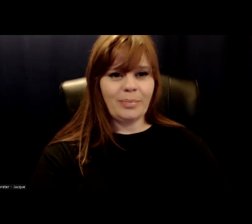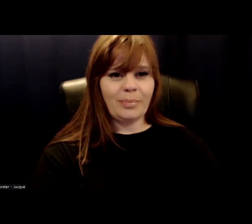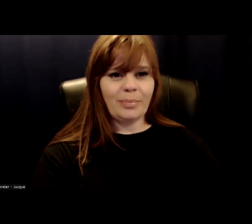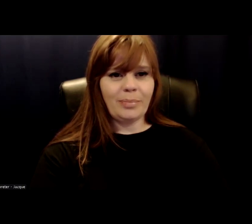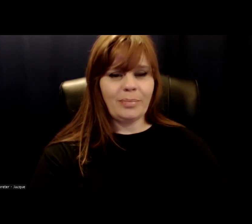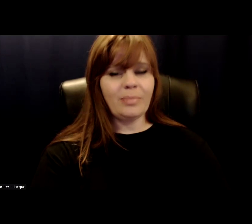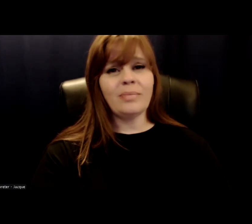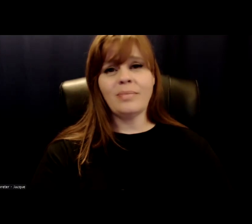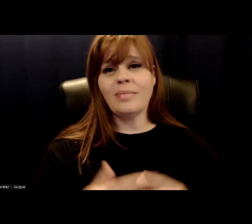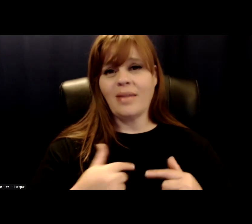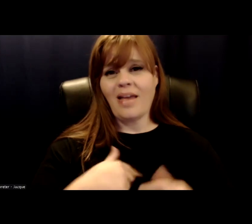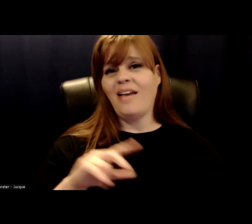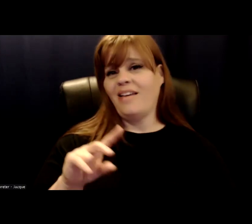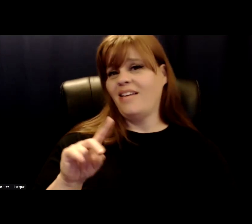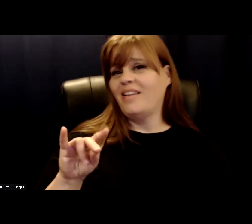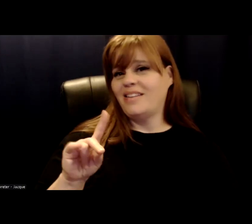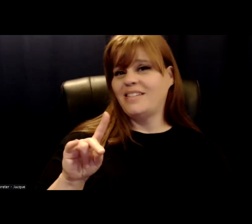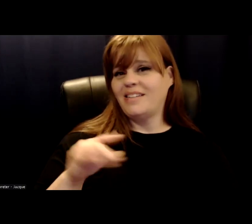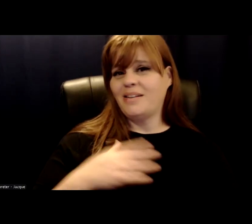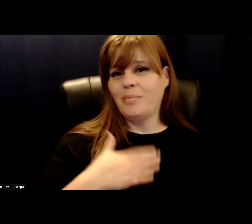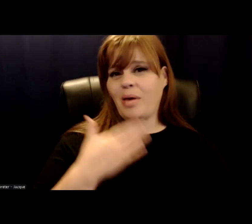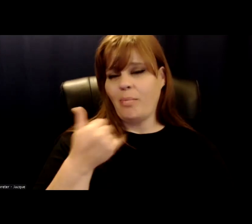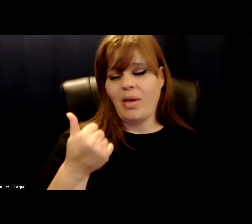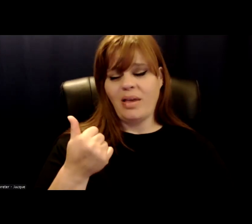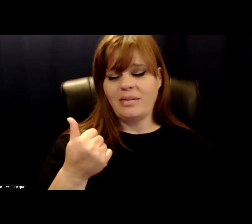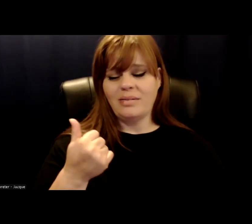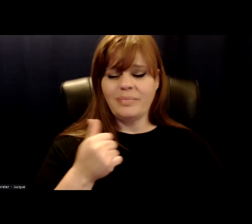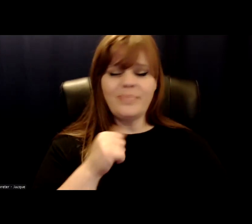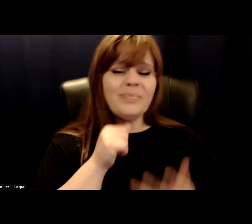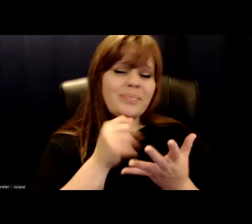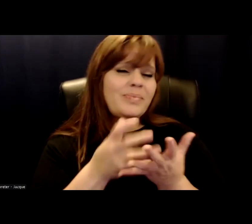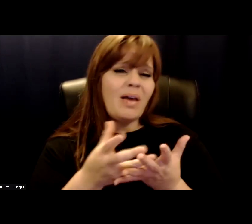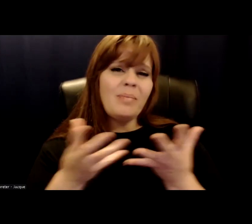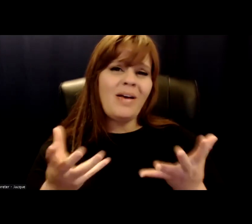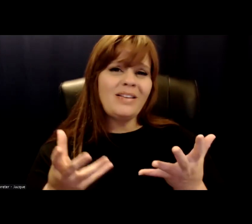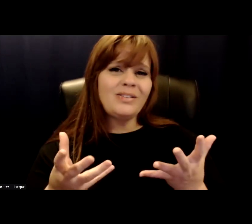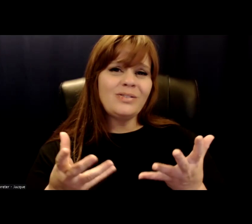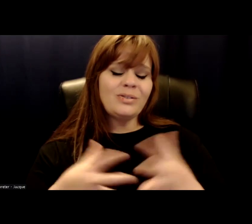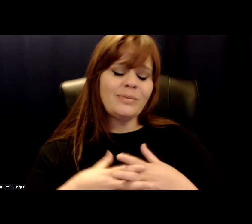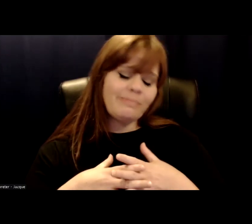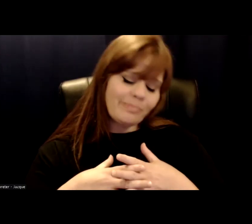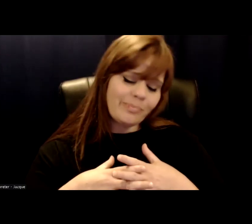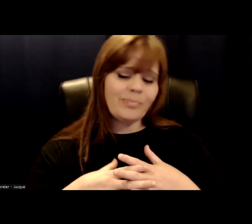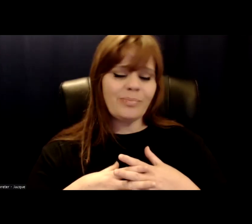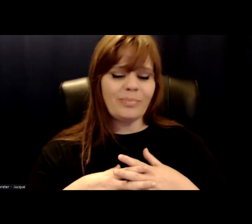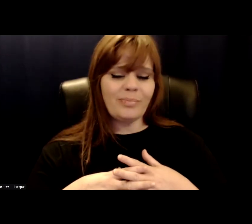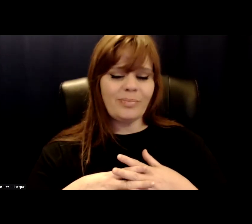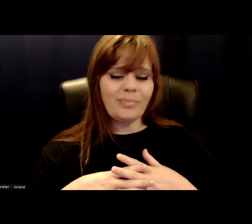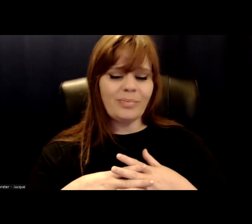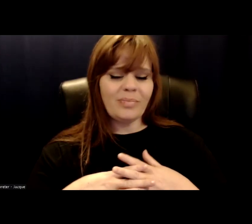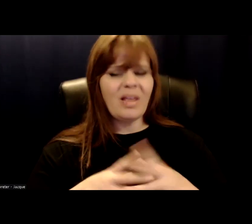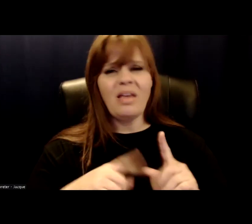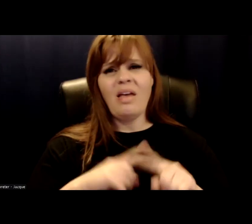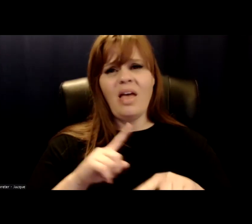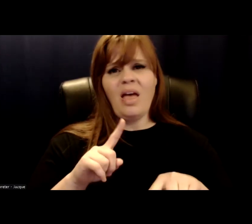I did my best, it wasn't much. I couldn't feel, so